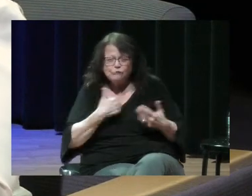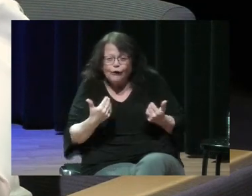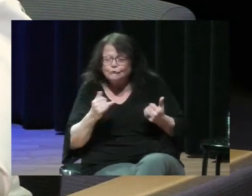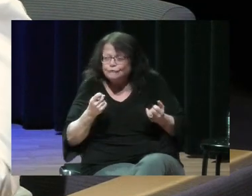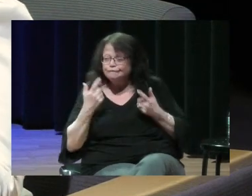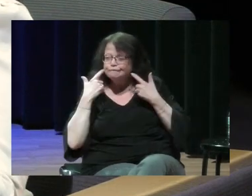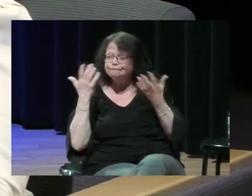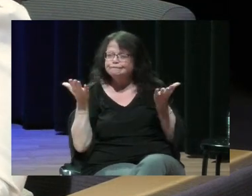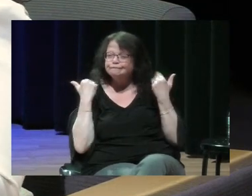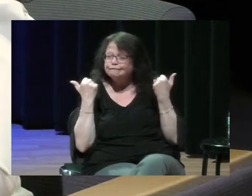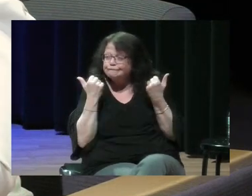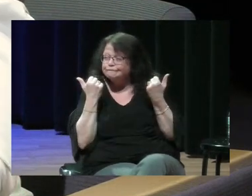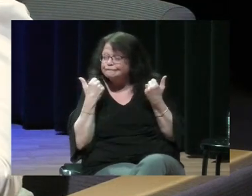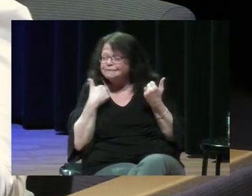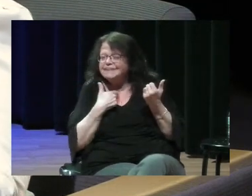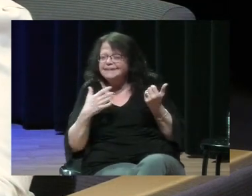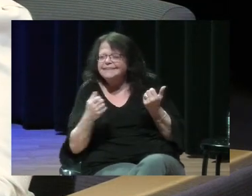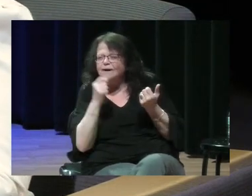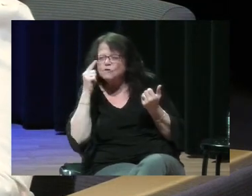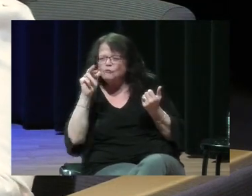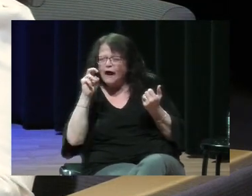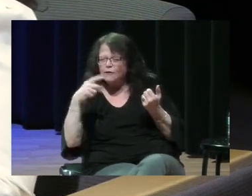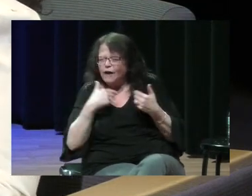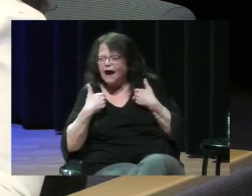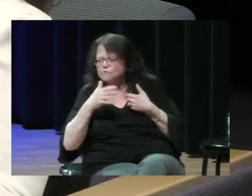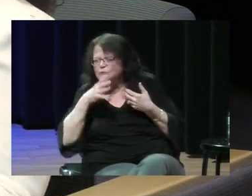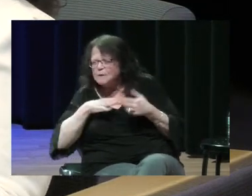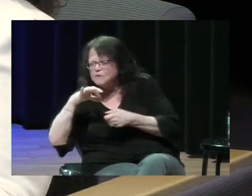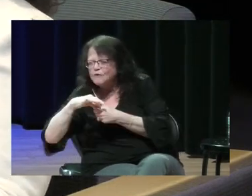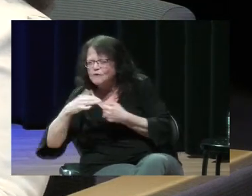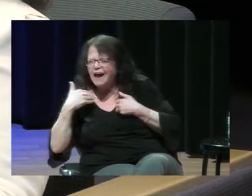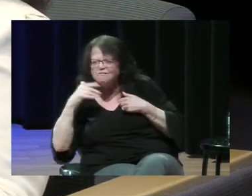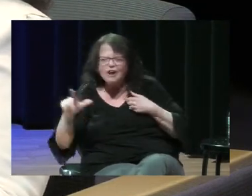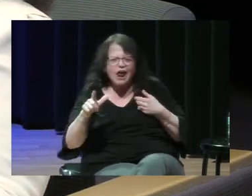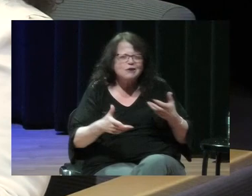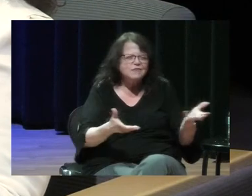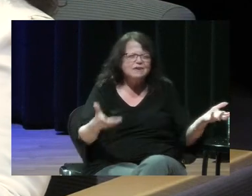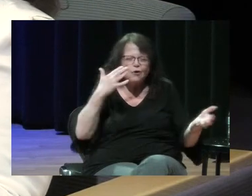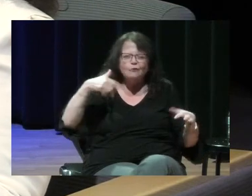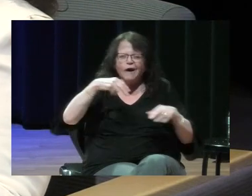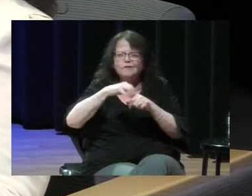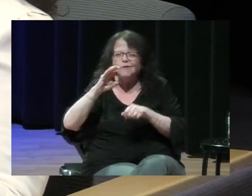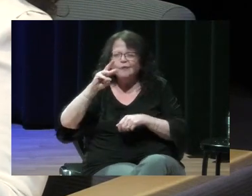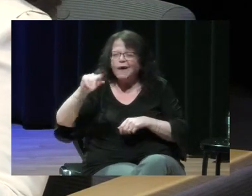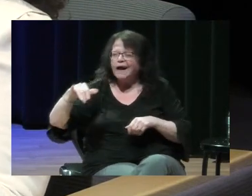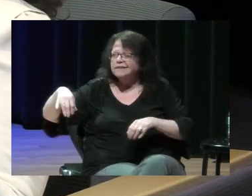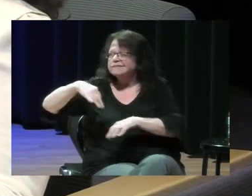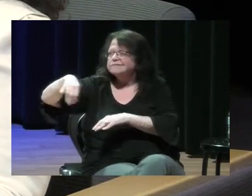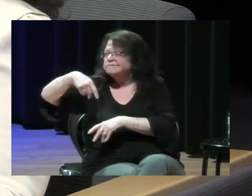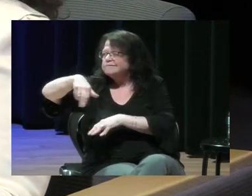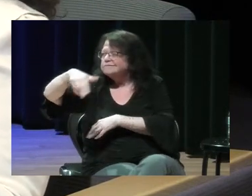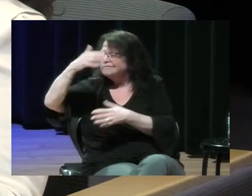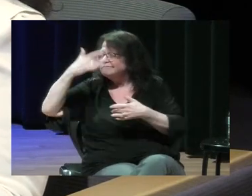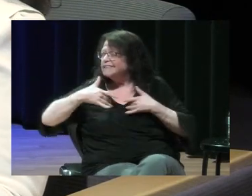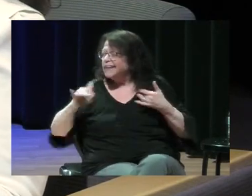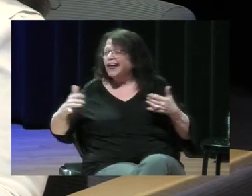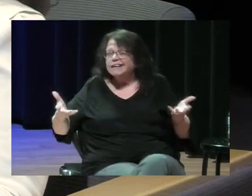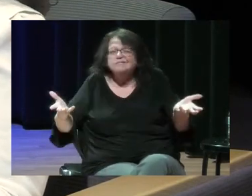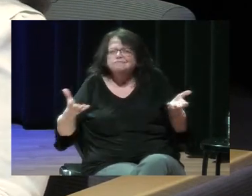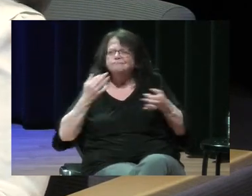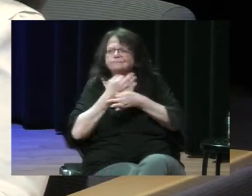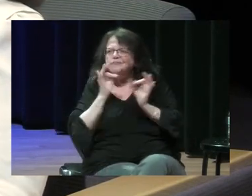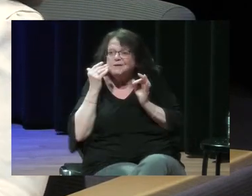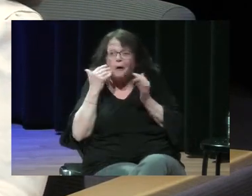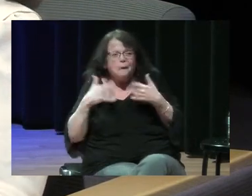tonight, that we have a library, that we have the League of Women Voters. When you walk around in Fort Wayne, you can just feel like civil society is alive